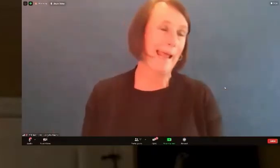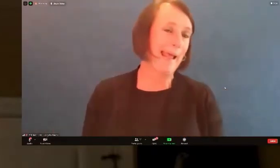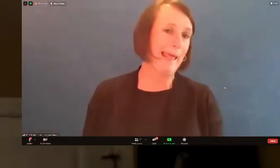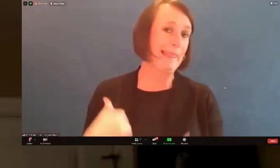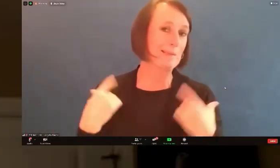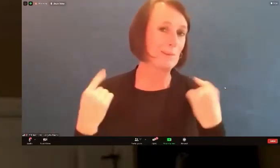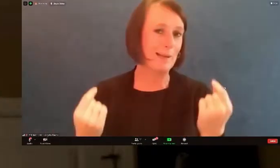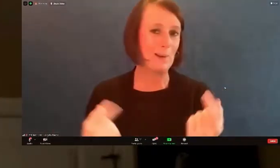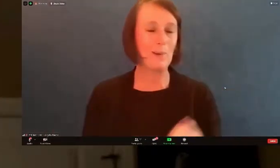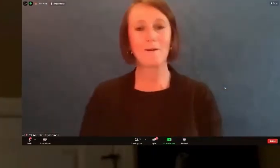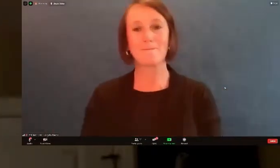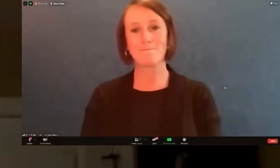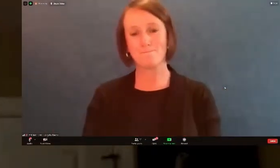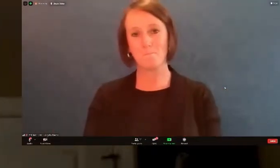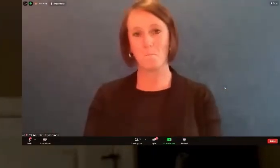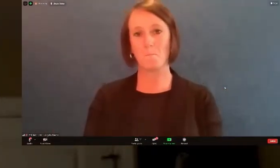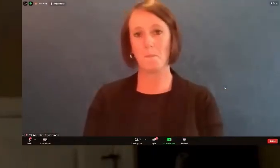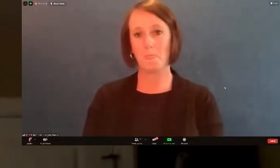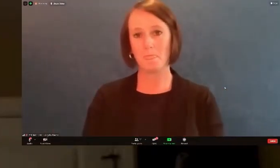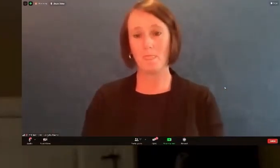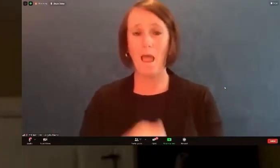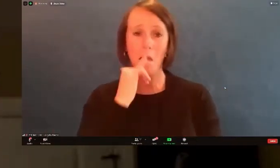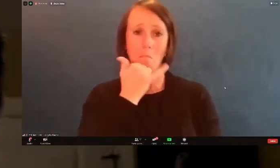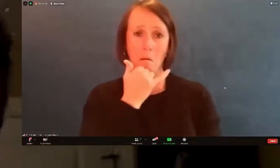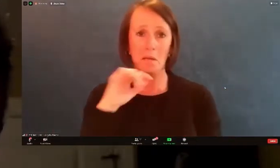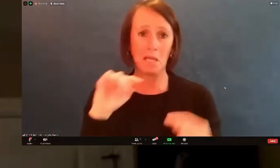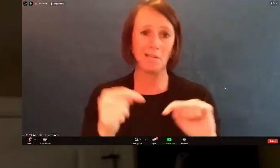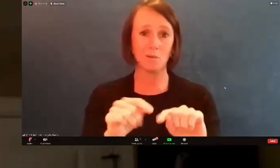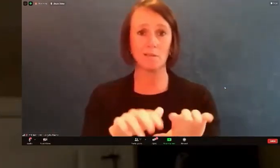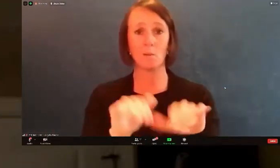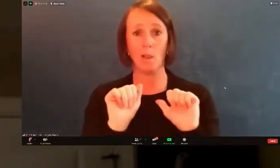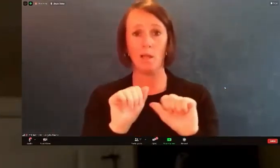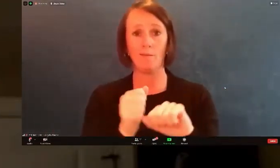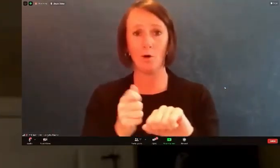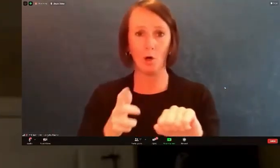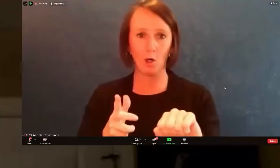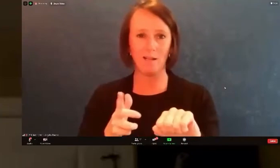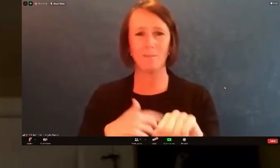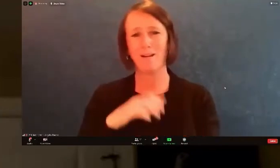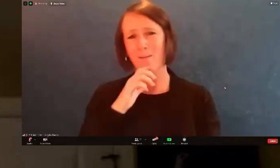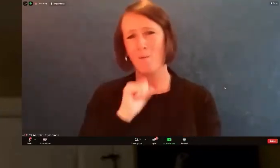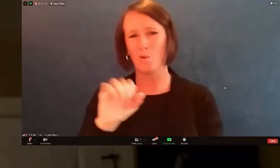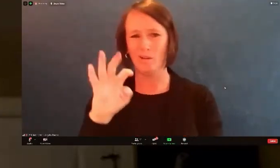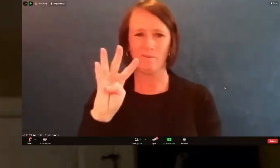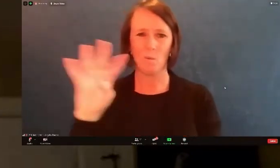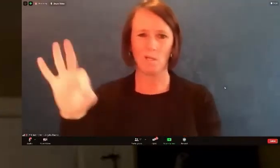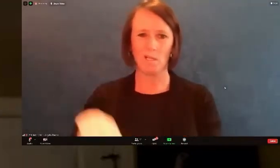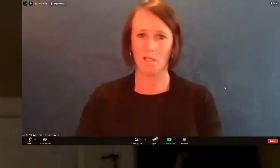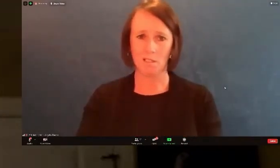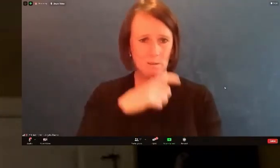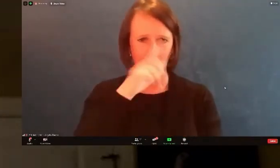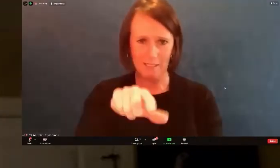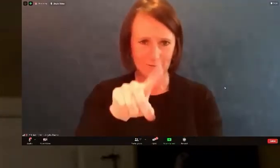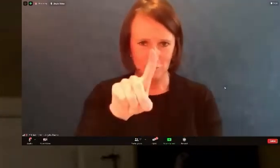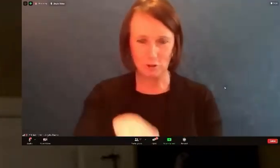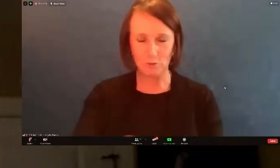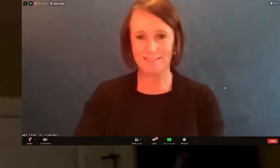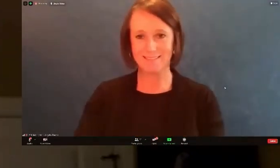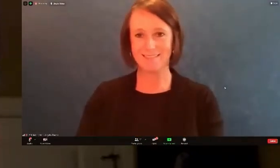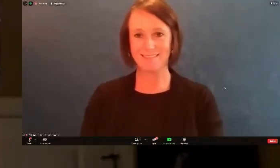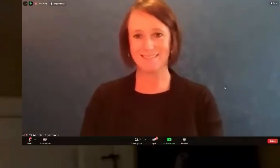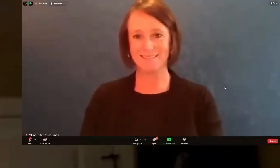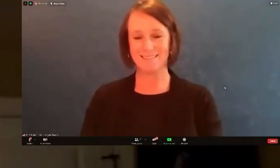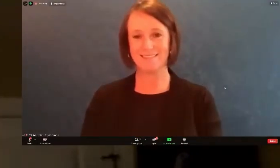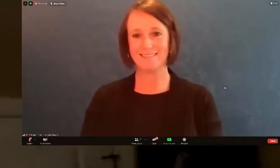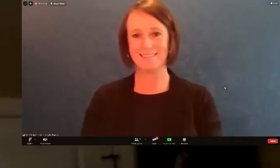now. I feign injuries to get out of stuff. But that's just me at 49, right? You don't have to do that. You're gonna grow old